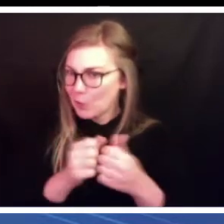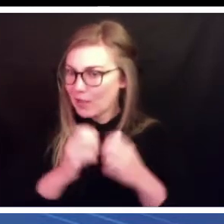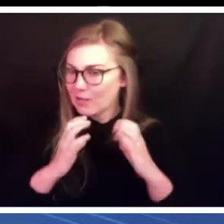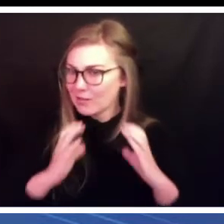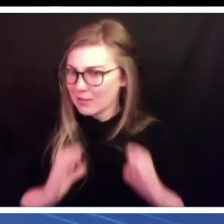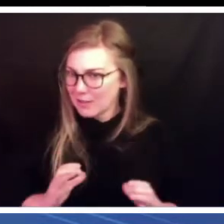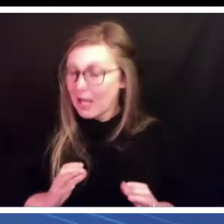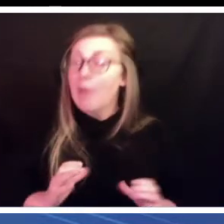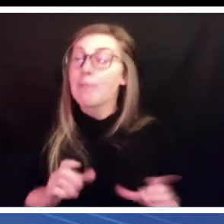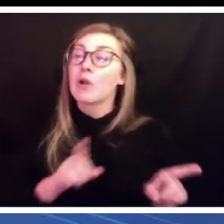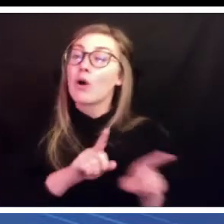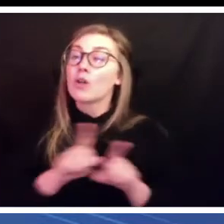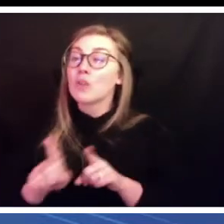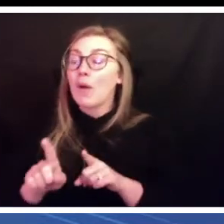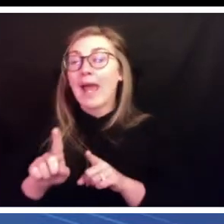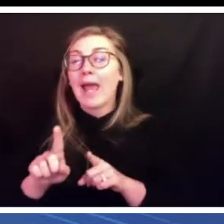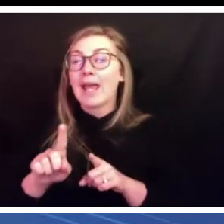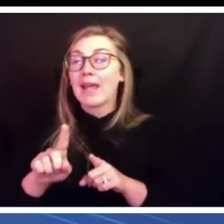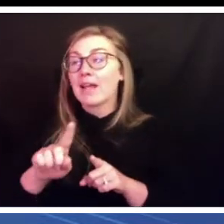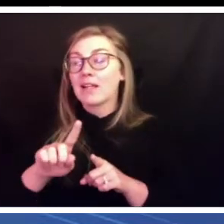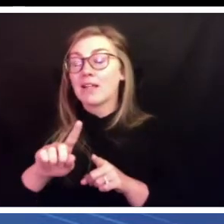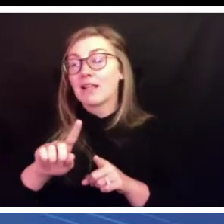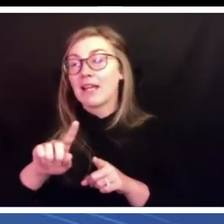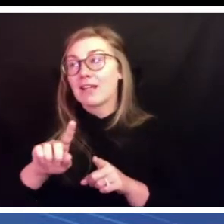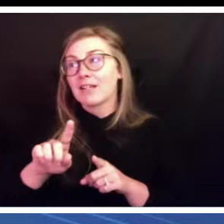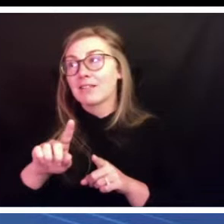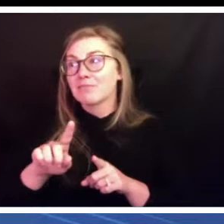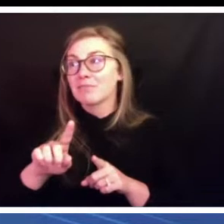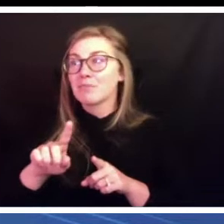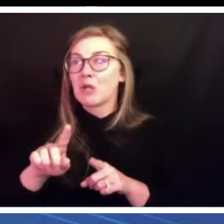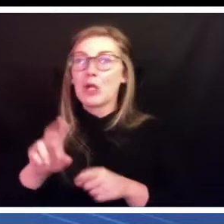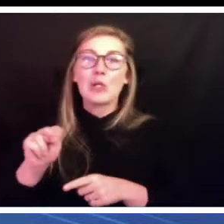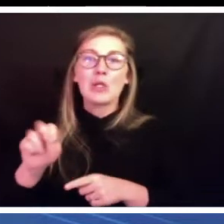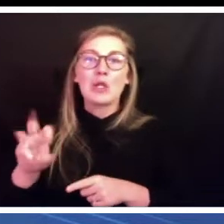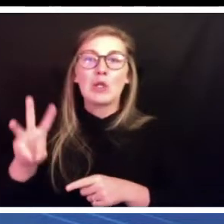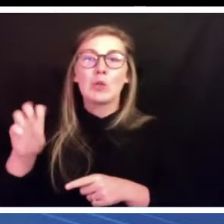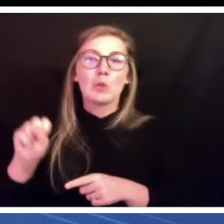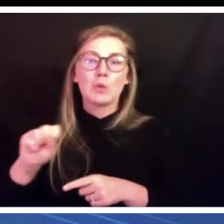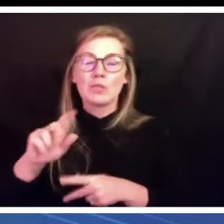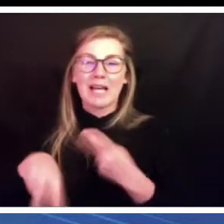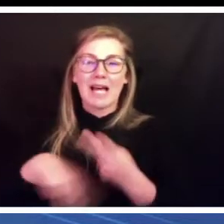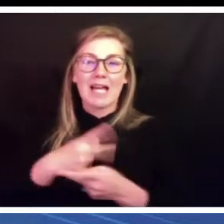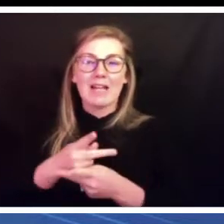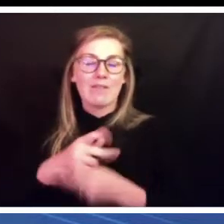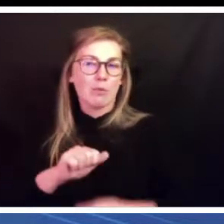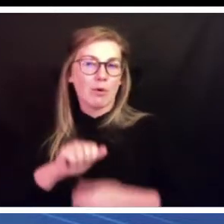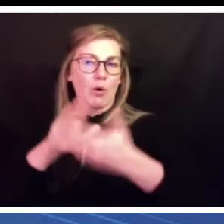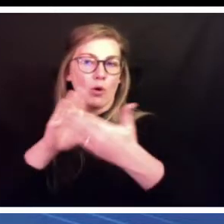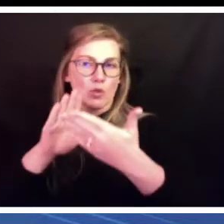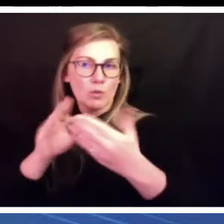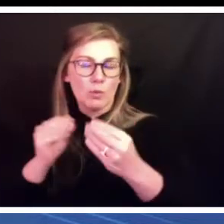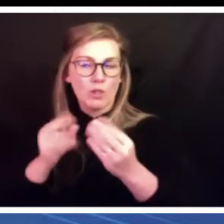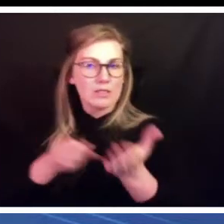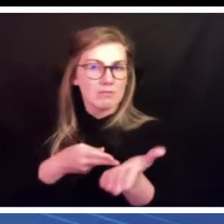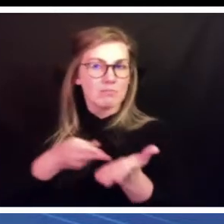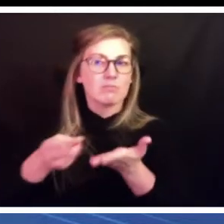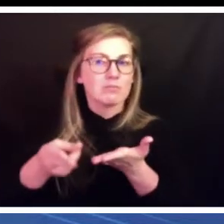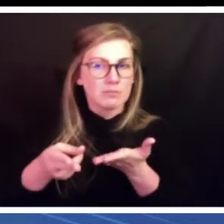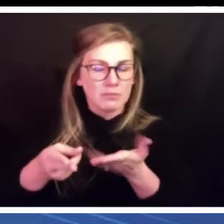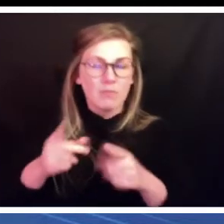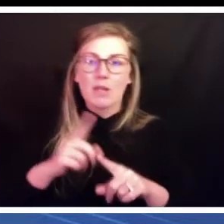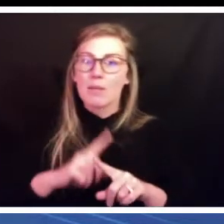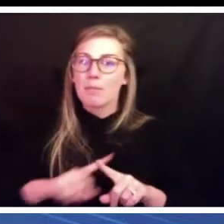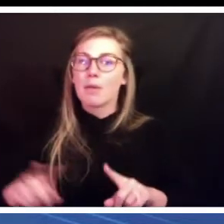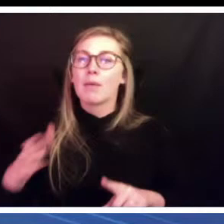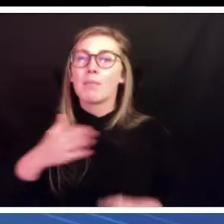people have told me and many enough for me to know that the way my voice translates to them is